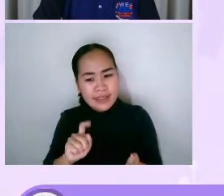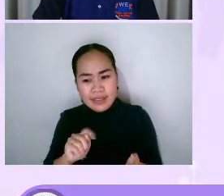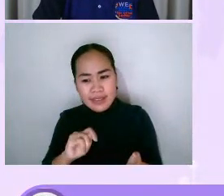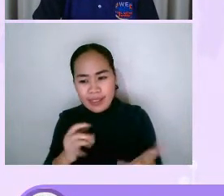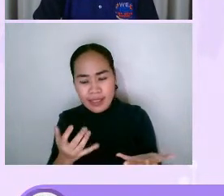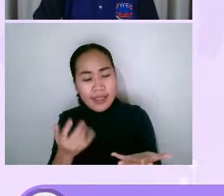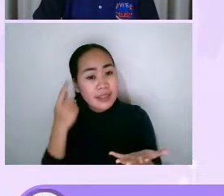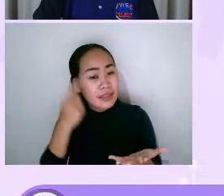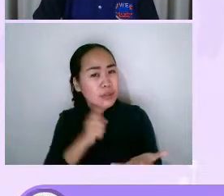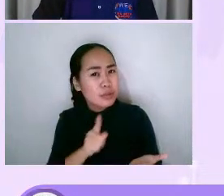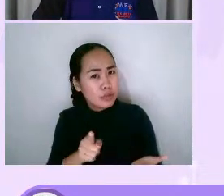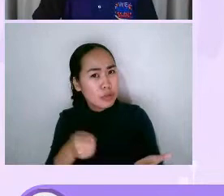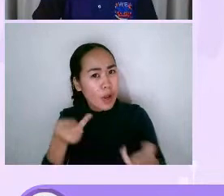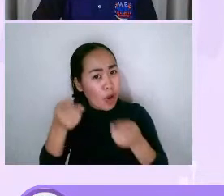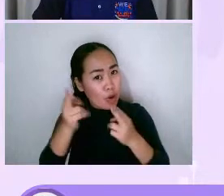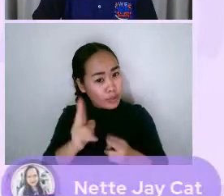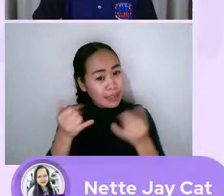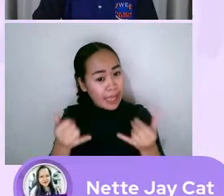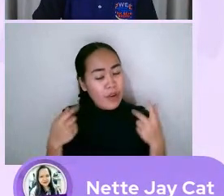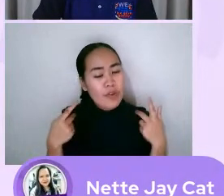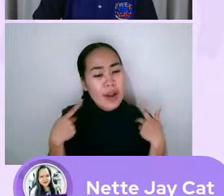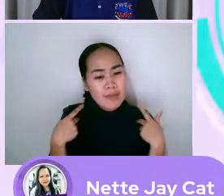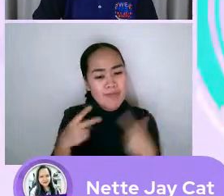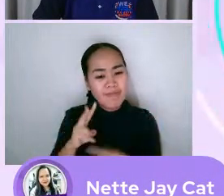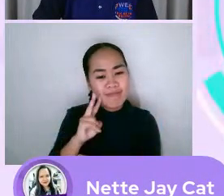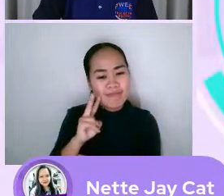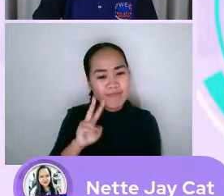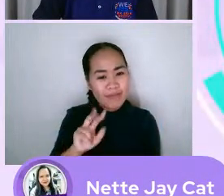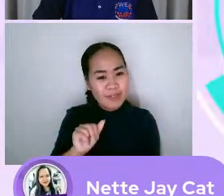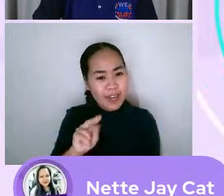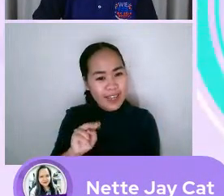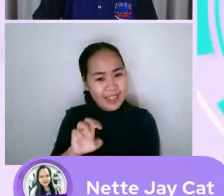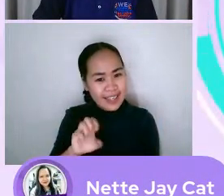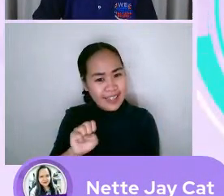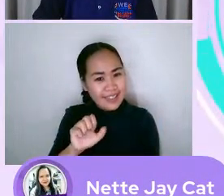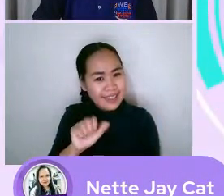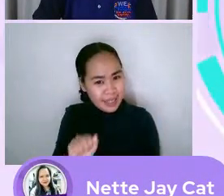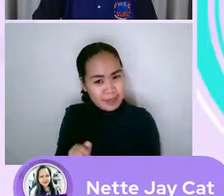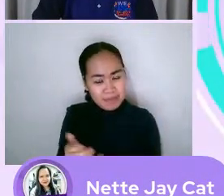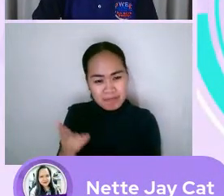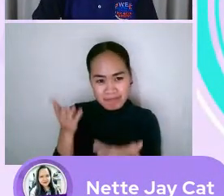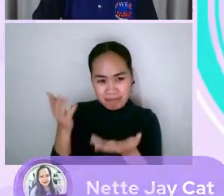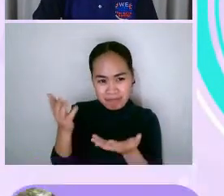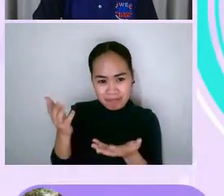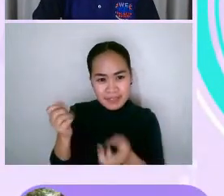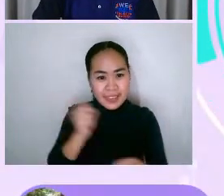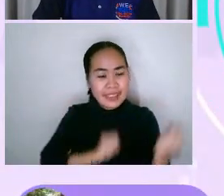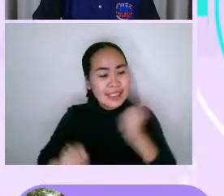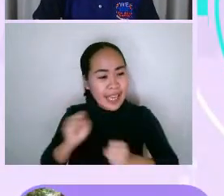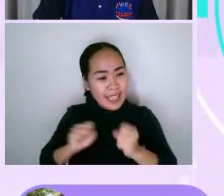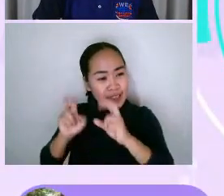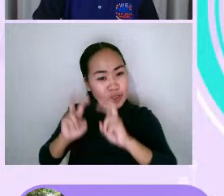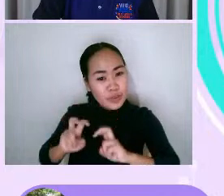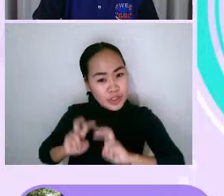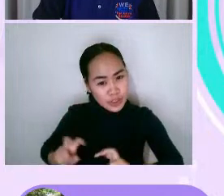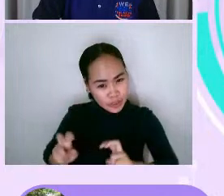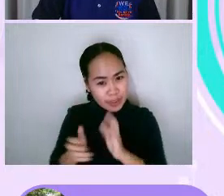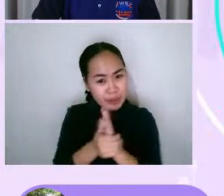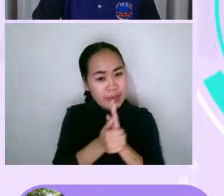privilege to have in our panel Ms. Vanessa O. Oceana, Science Research Specialist 2 from DOSD